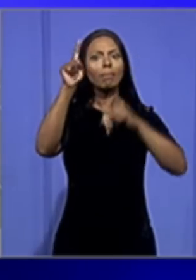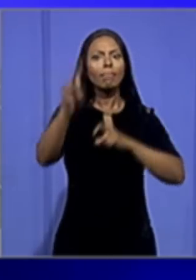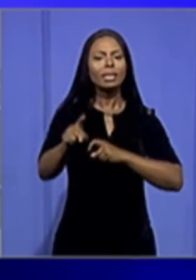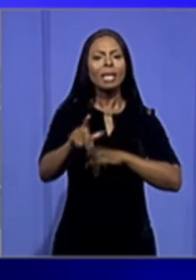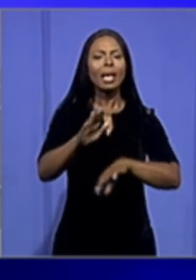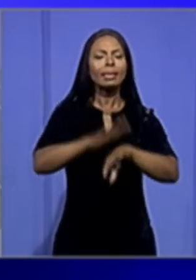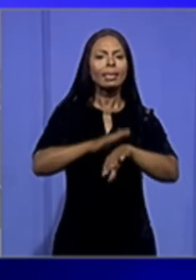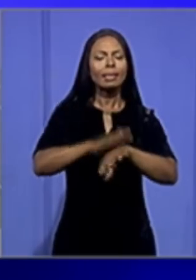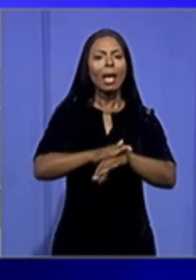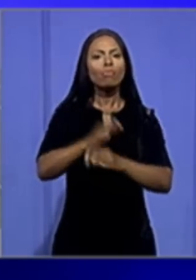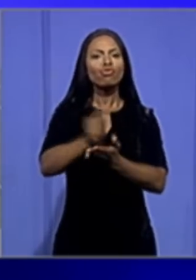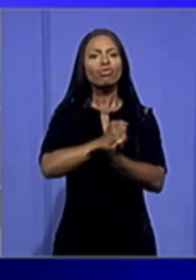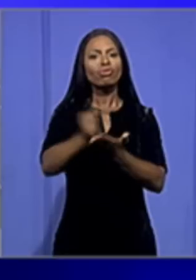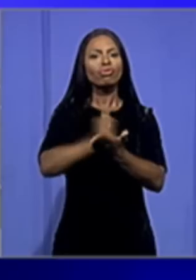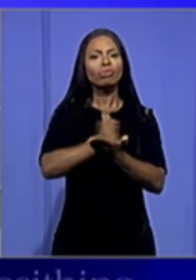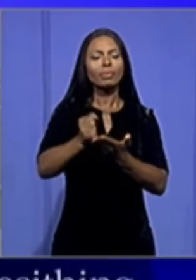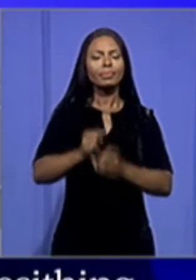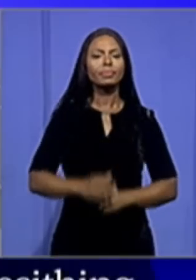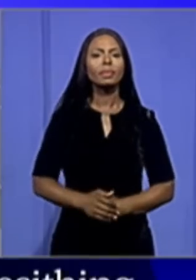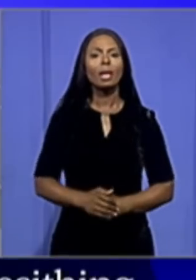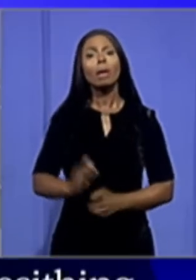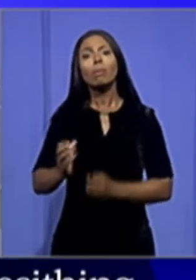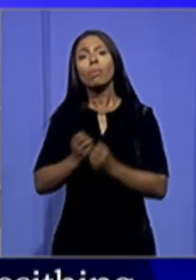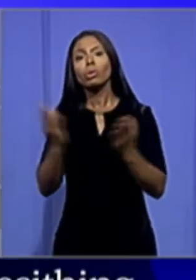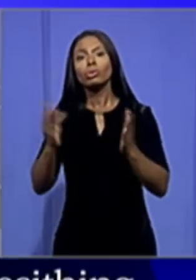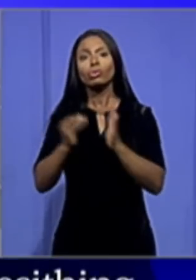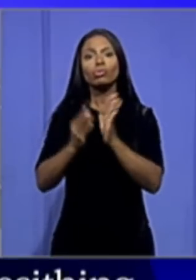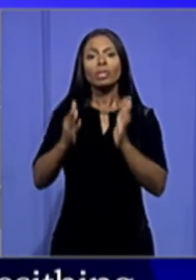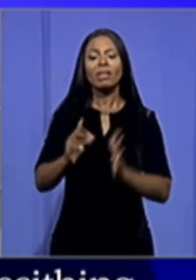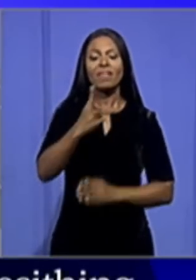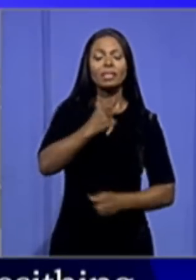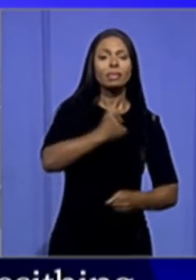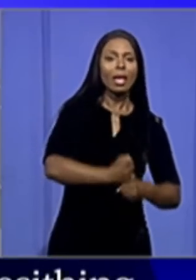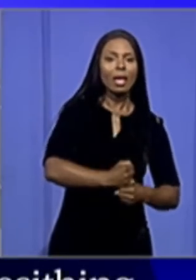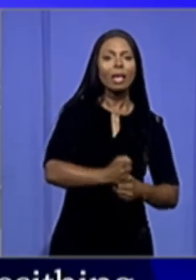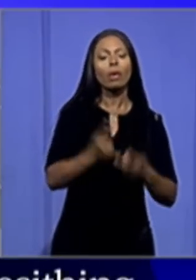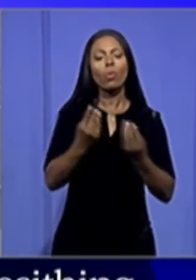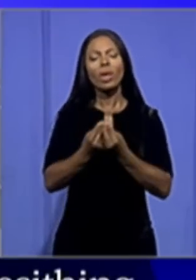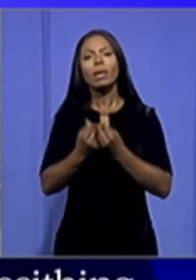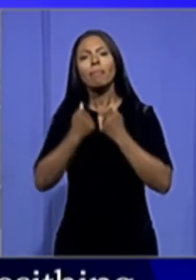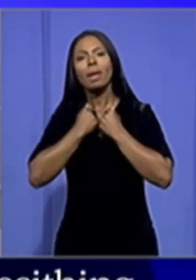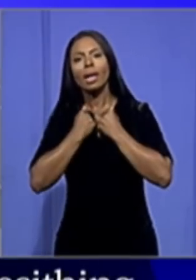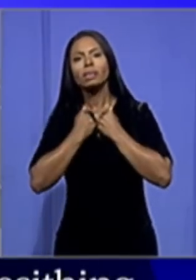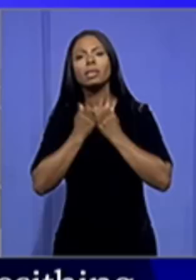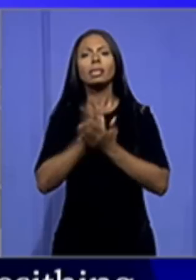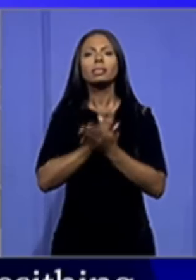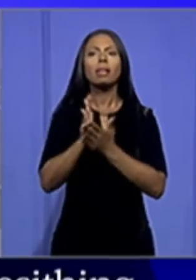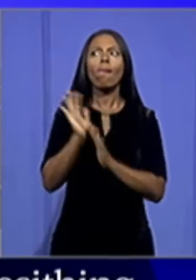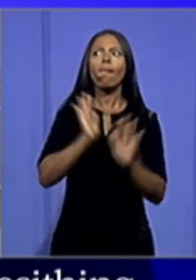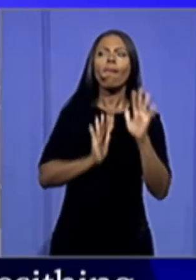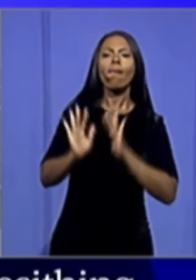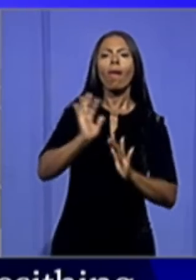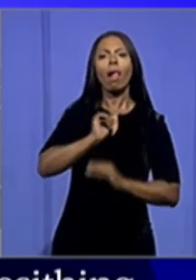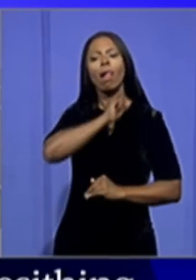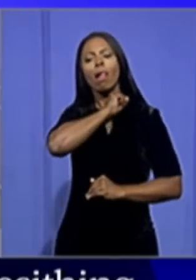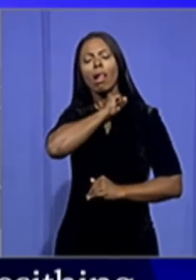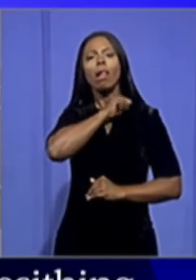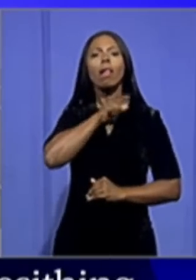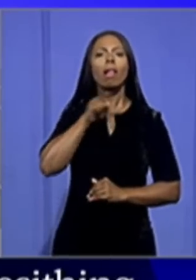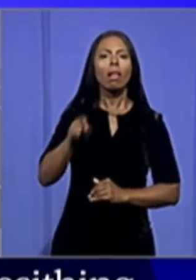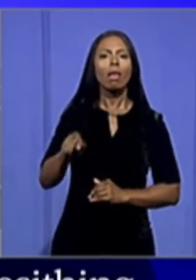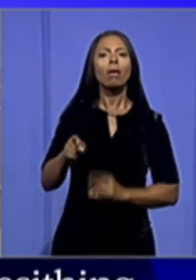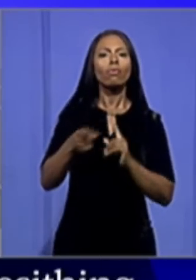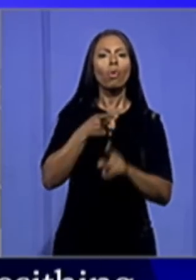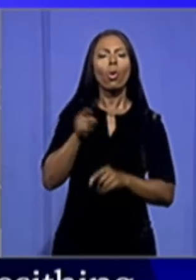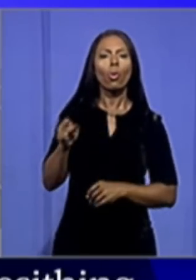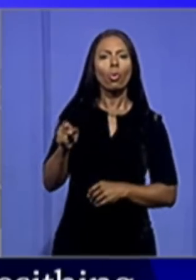ya boingwadišo. Baithuti ba ngwaga wa mathomo le batswadi gantši ba ikhwetša ba jabetša ke dihlopha tša